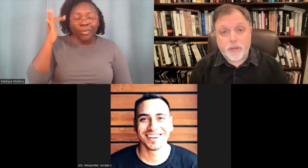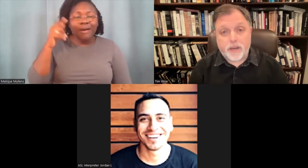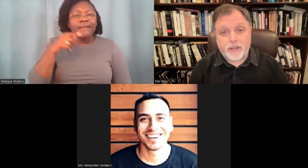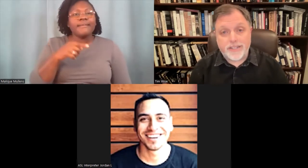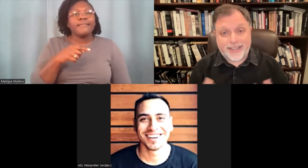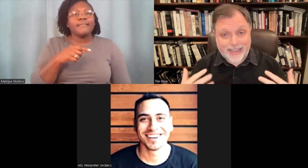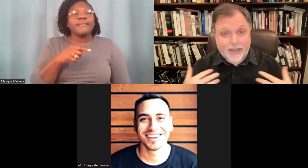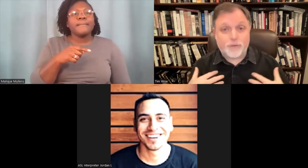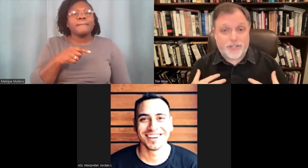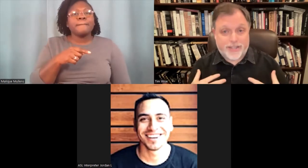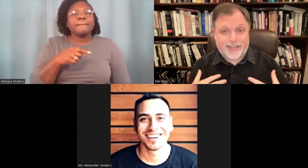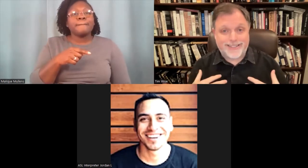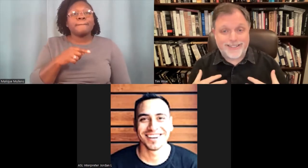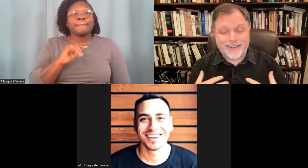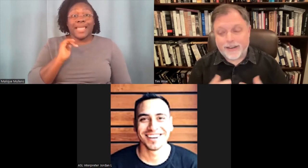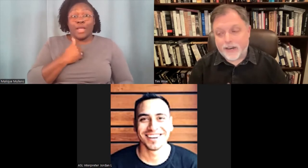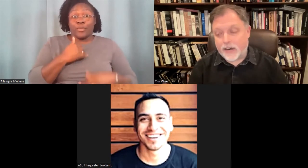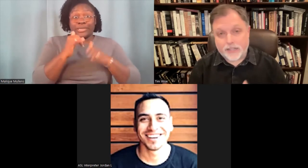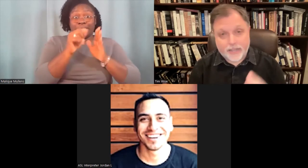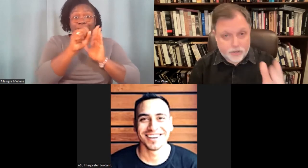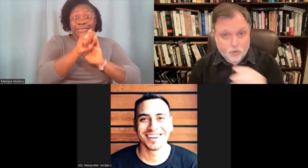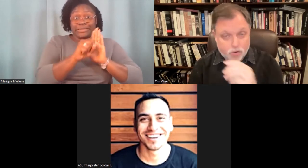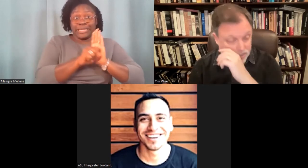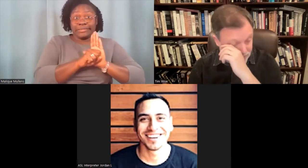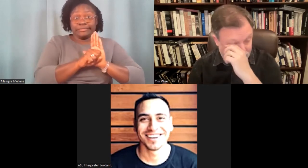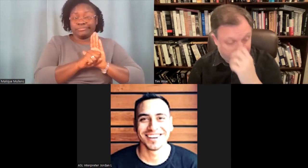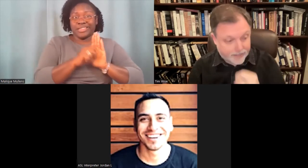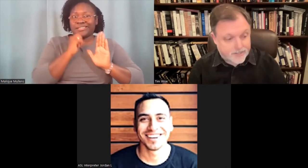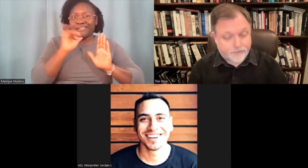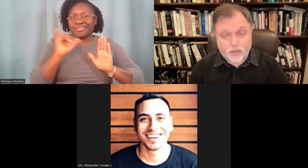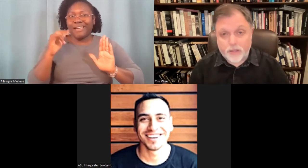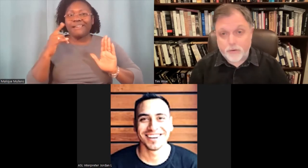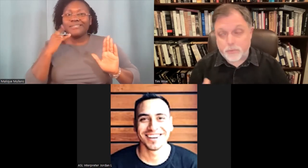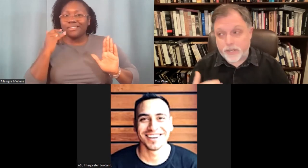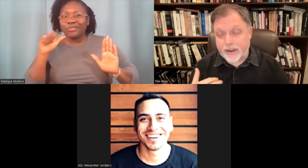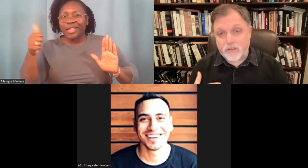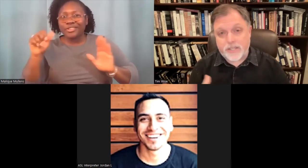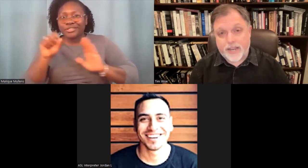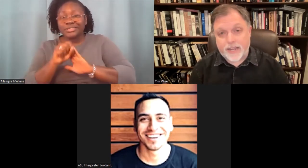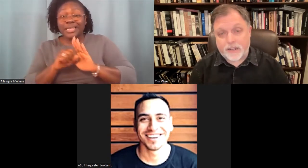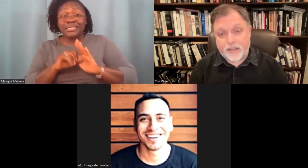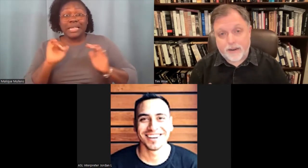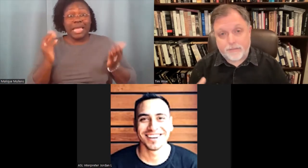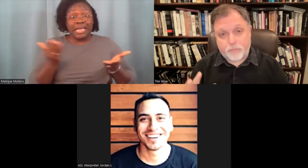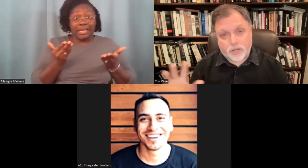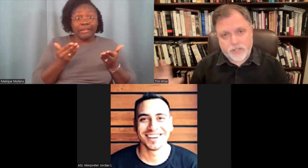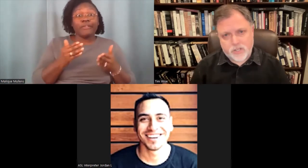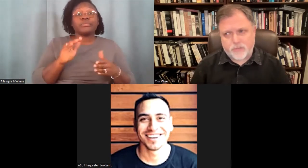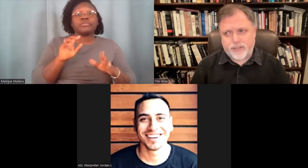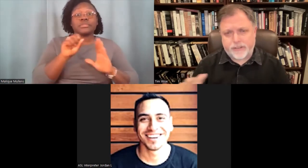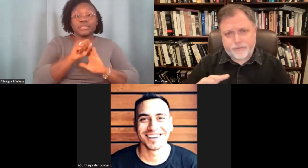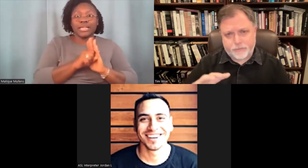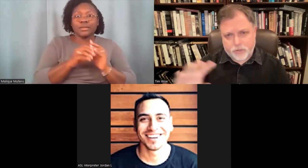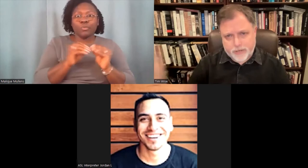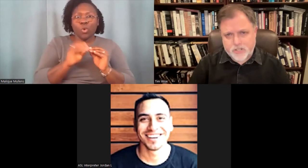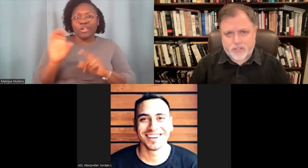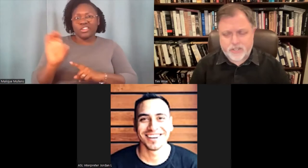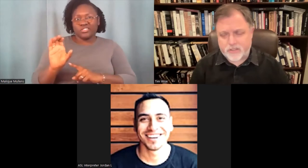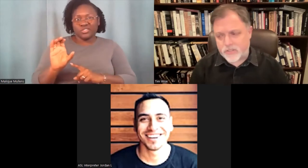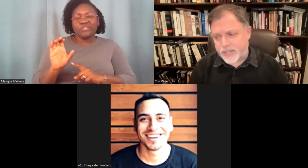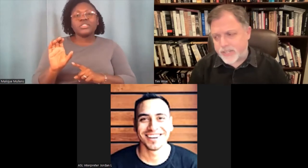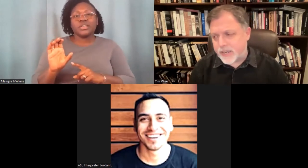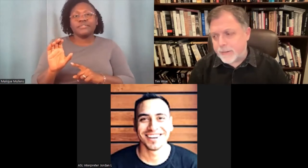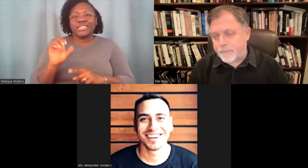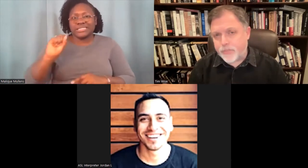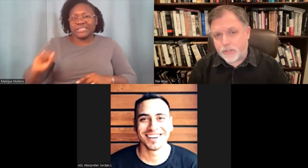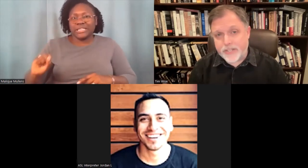was because in our state, unlike yours and unlike several others, but in our state and a lot of more conservative, especially